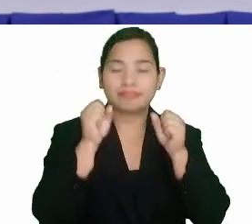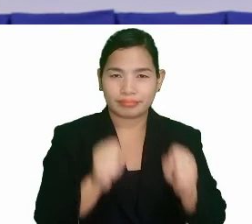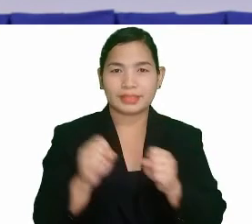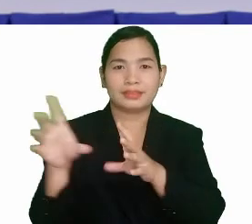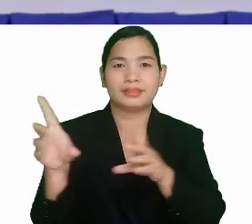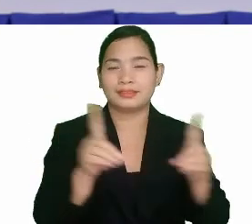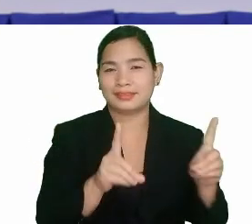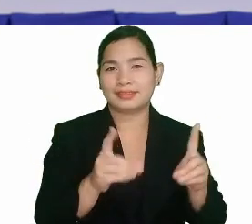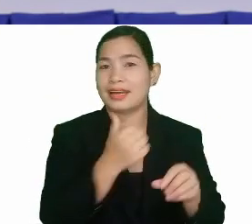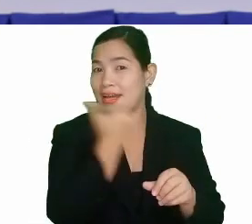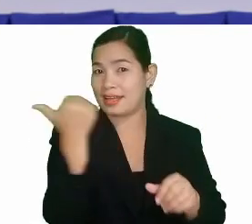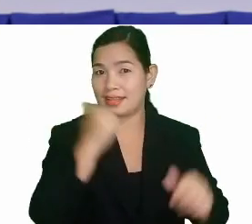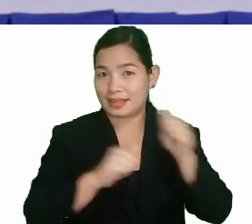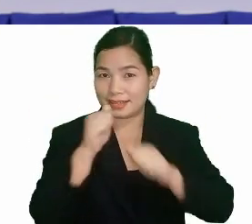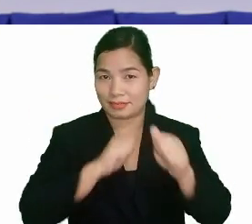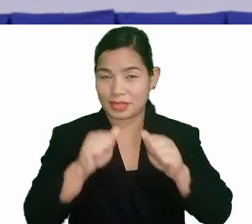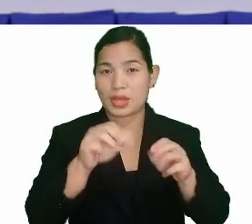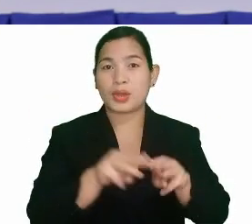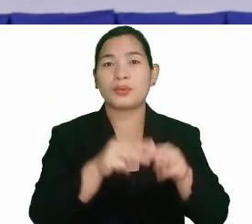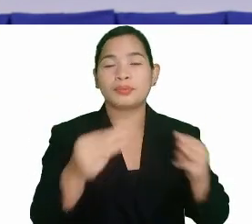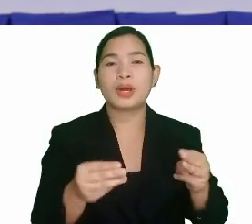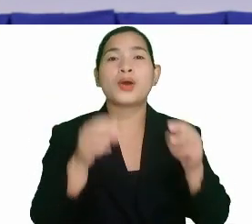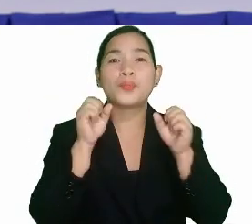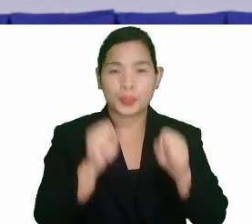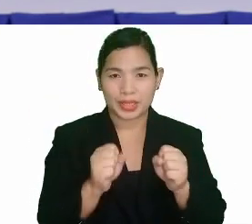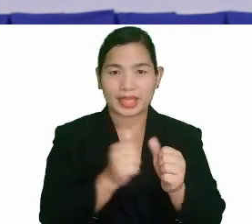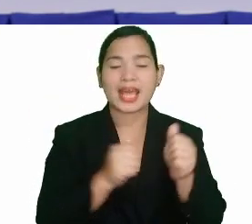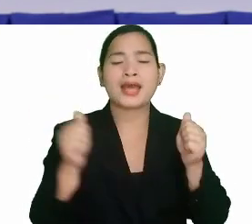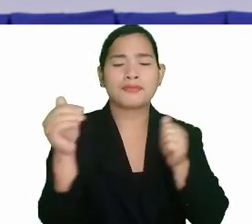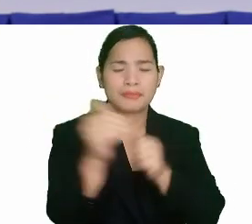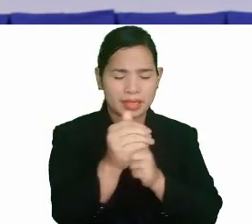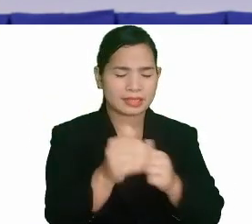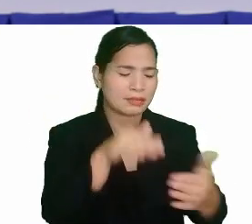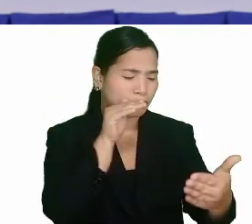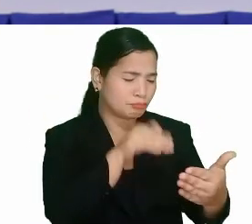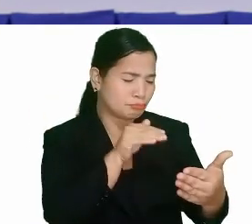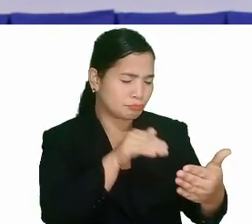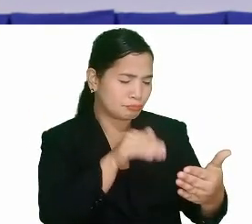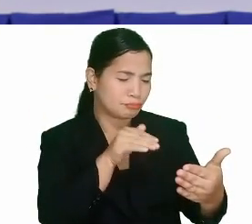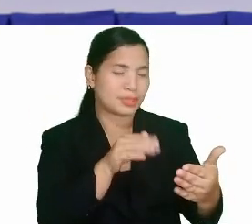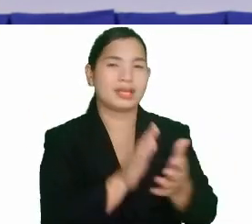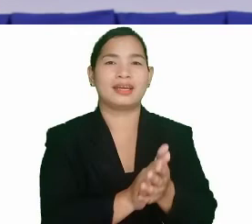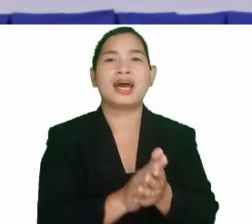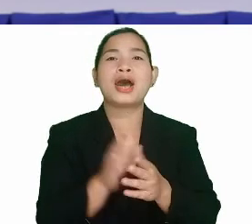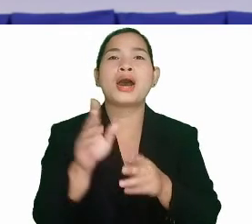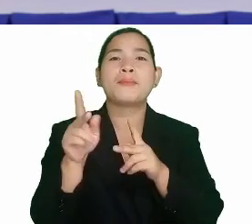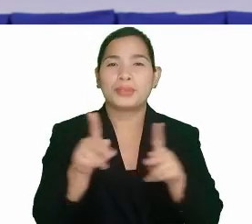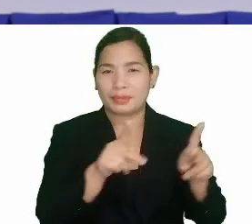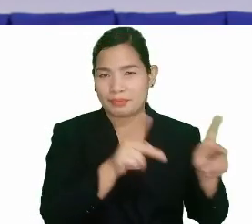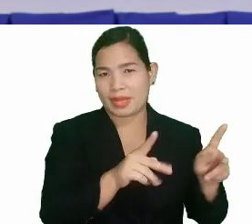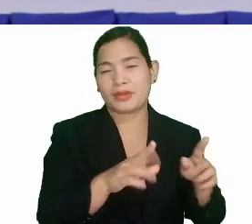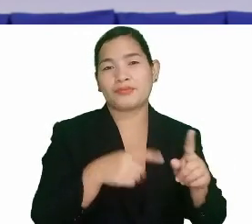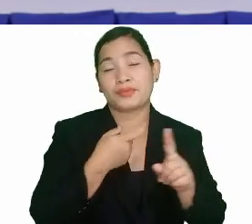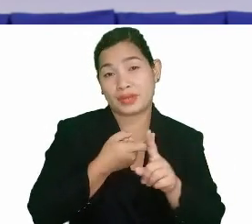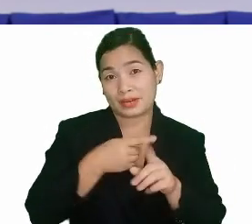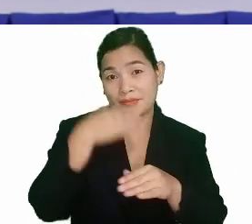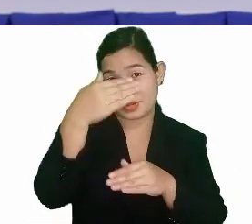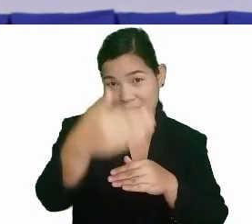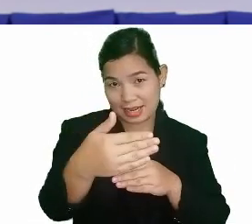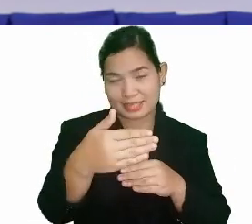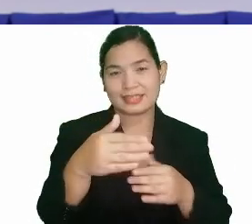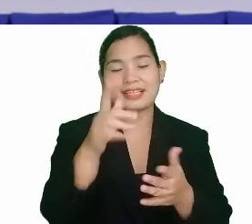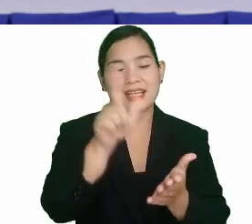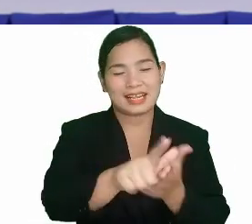provided in your modules. You may also have an advanced study of your topics to prepare yourself for the next lesson.